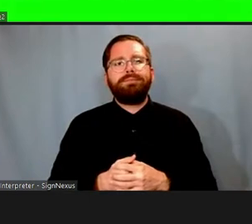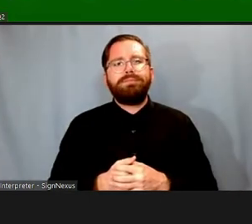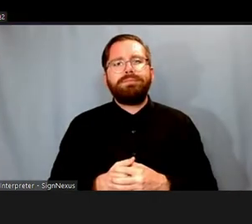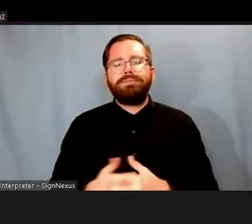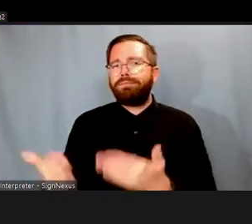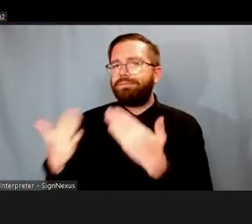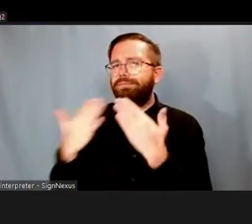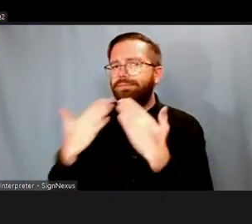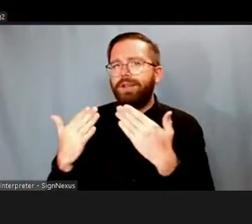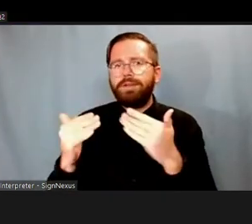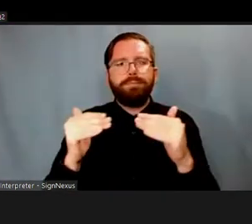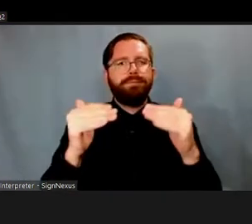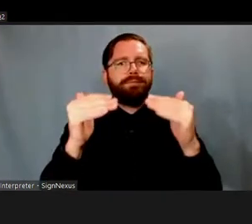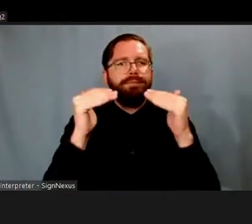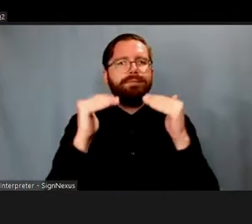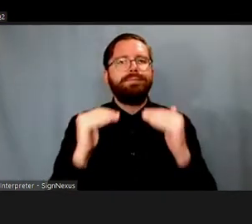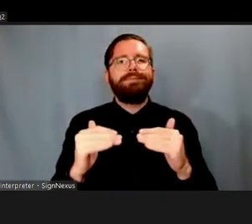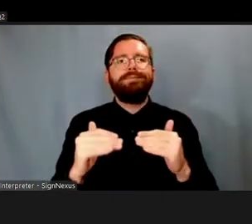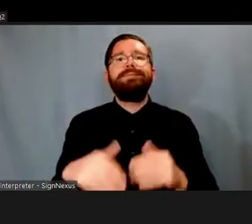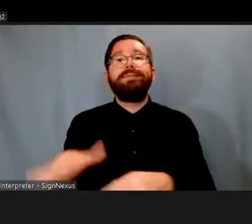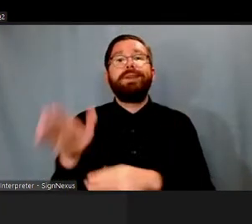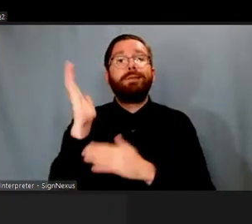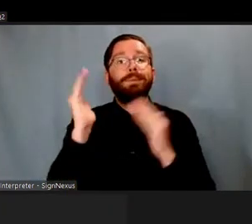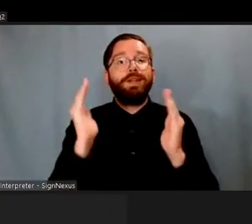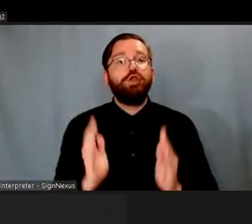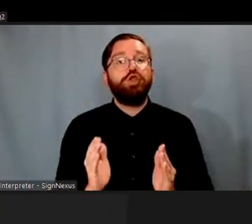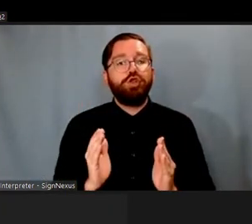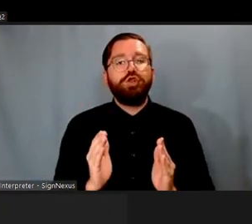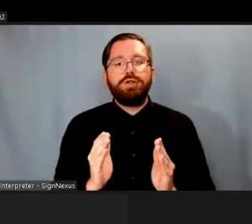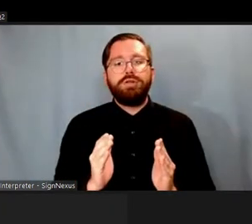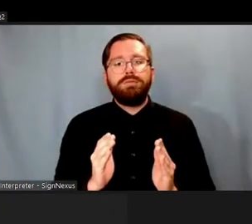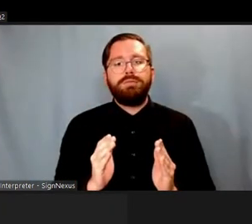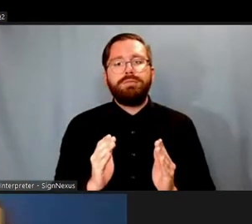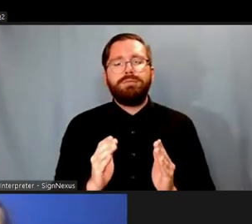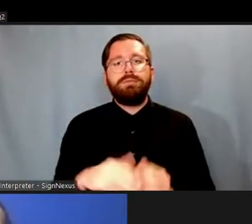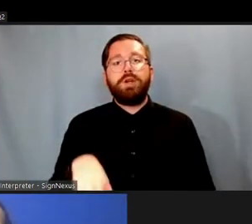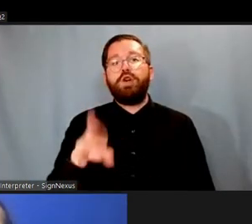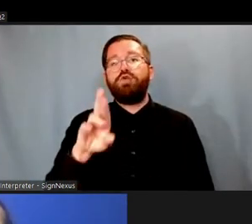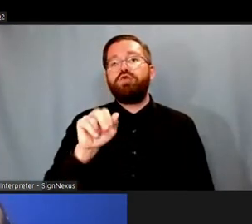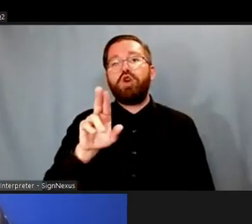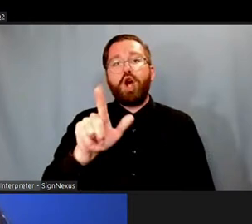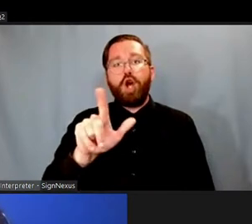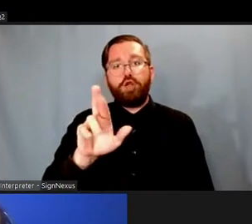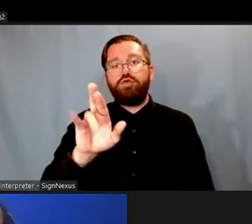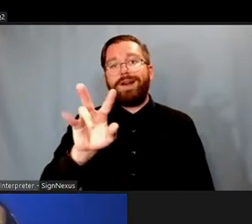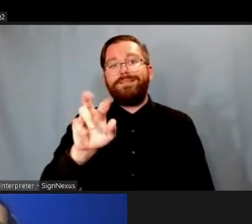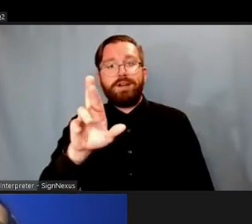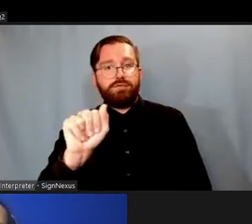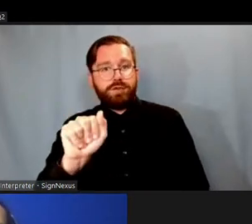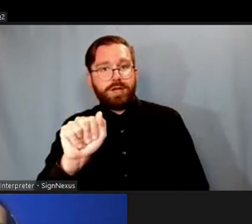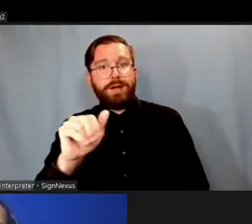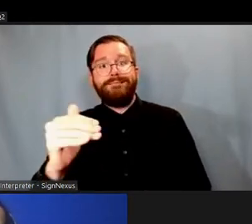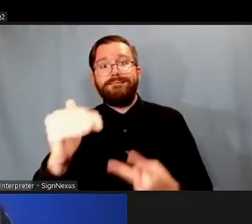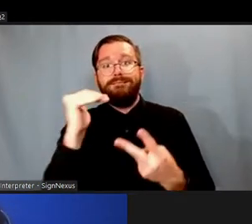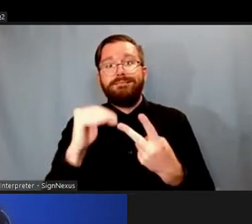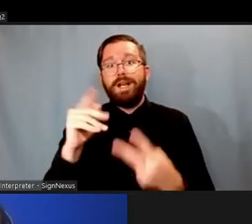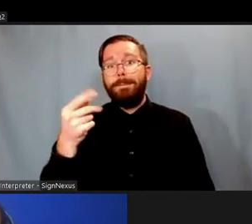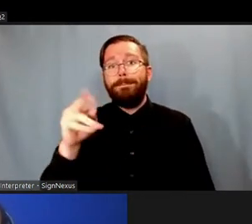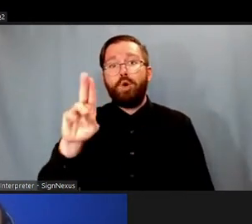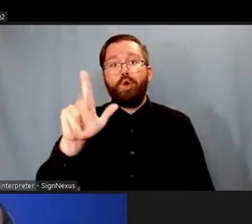thank you our next speaker is raul rivera followed by paul